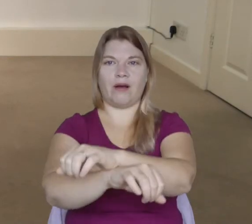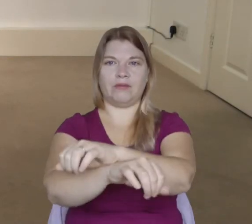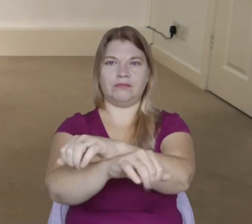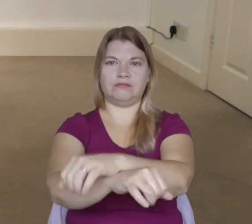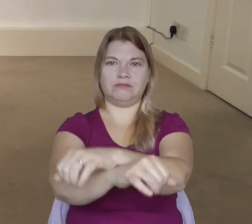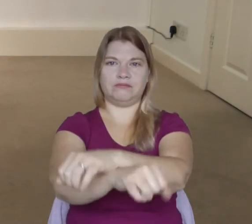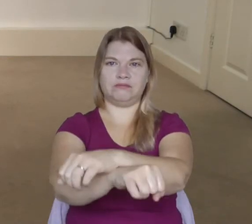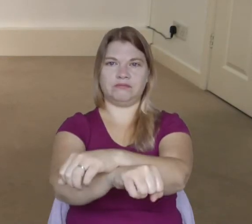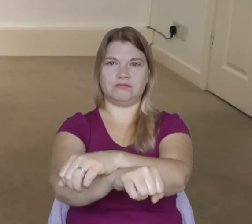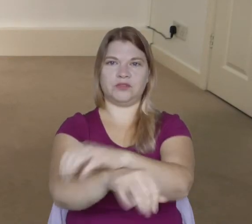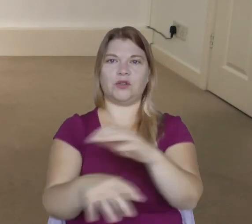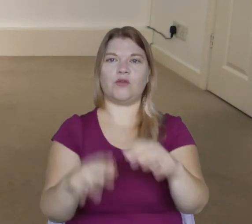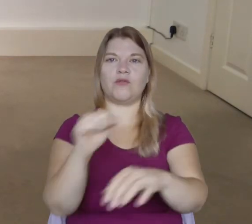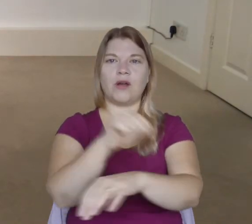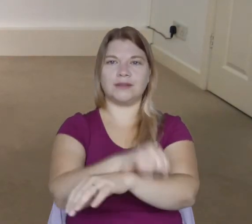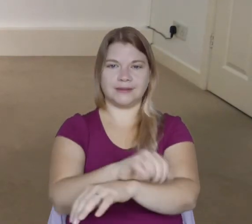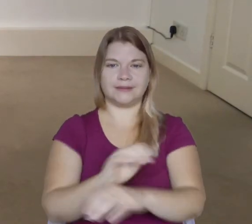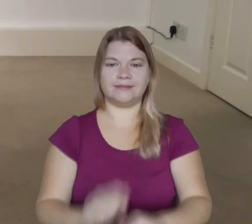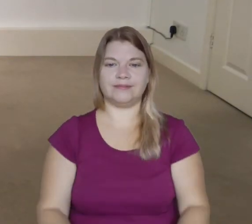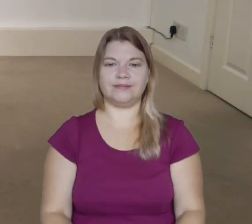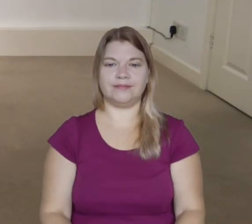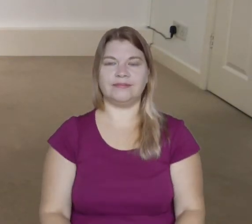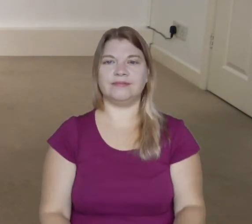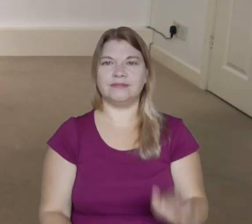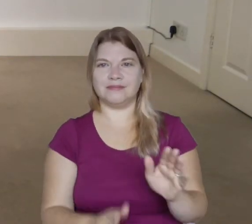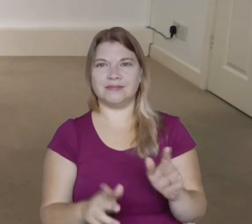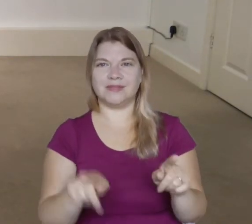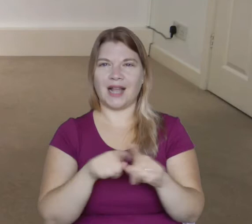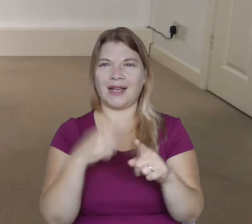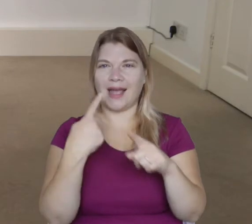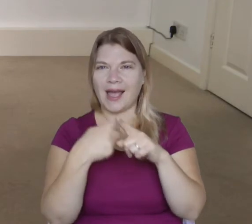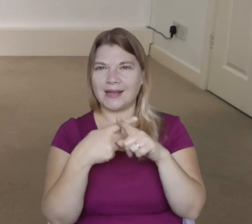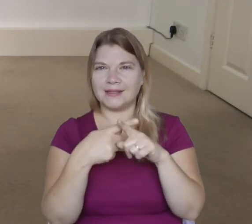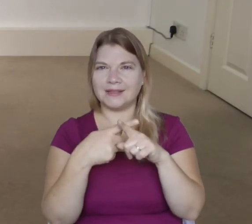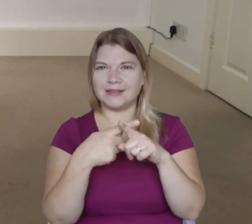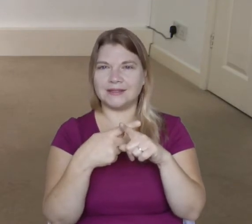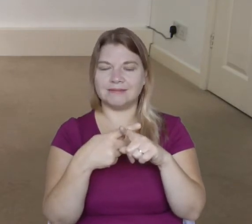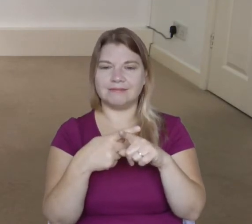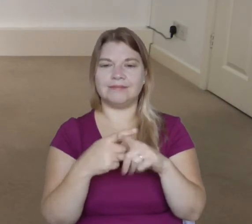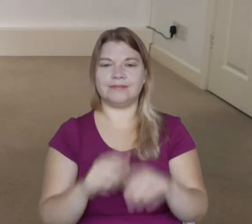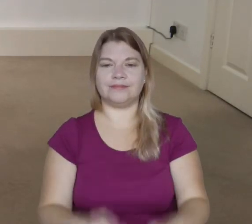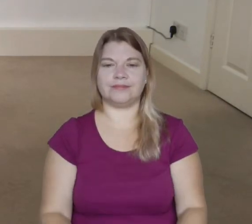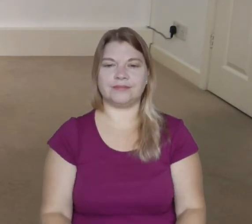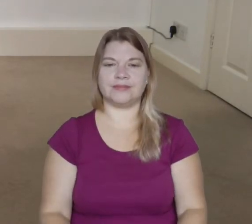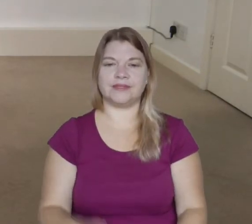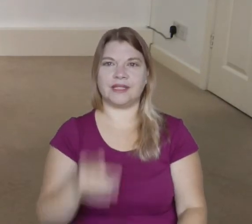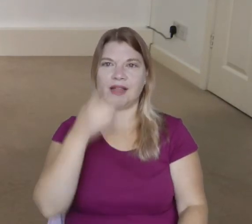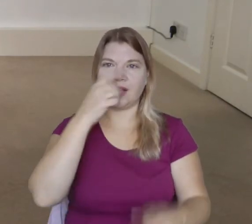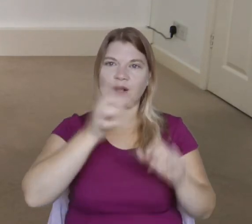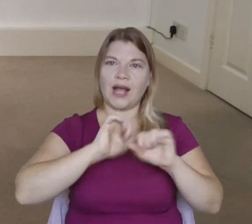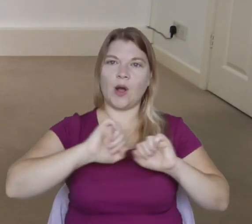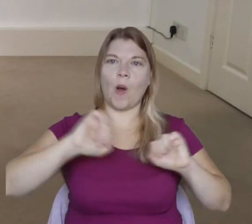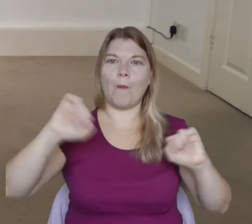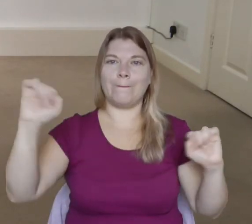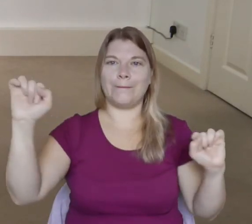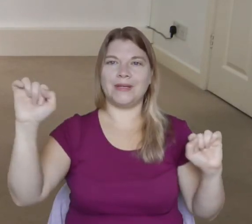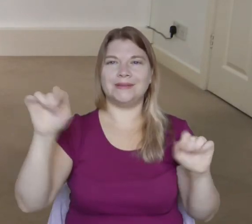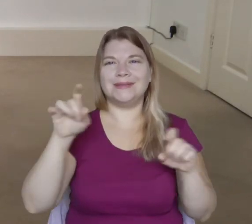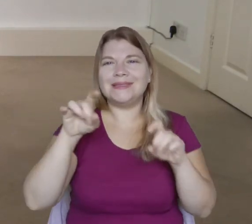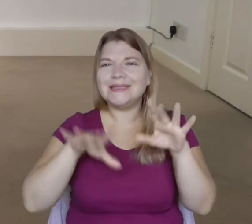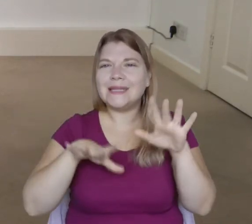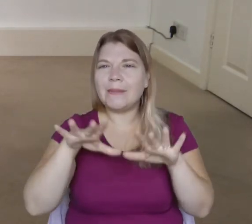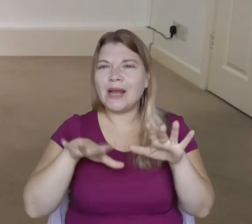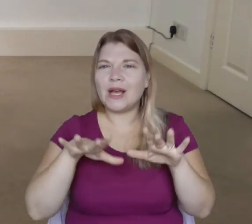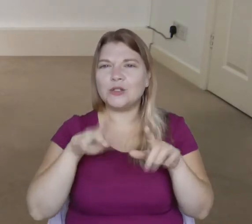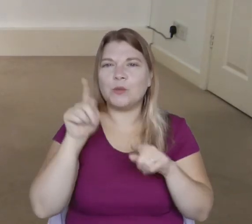so crossing over. So we're making like an X shape with our arms, and then we can open our arms out, a bit similar to the